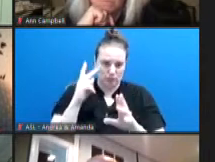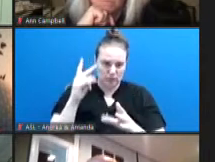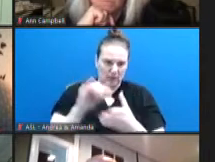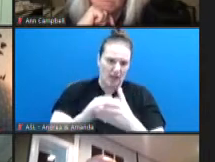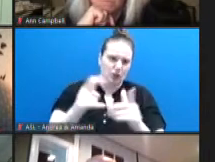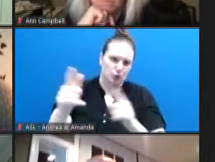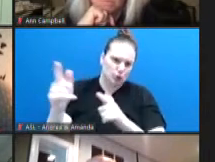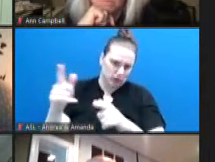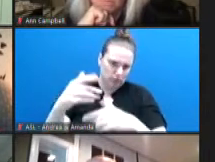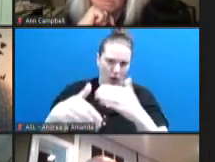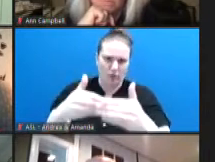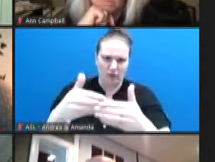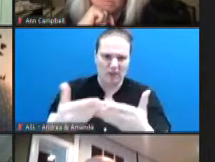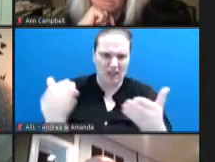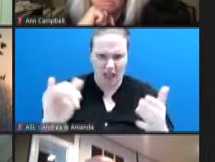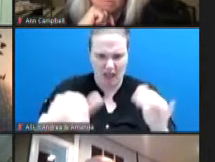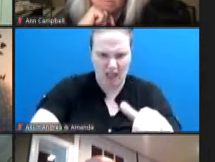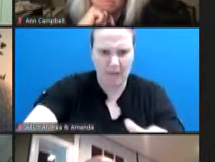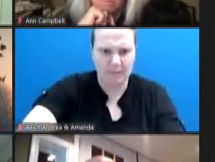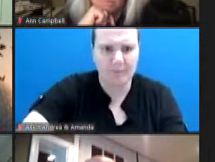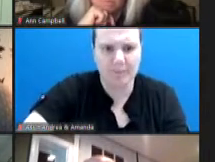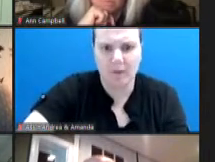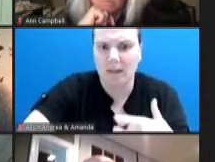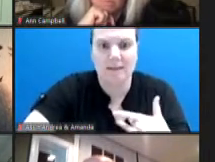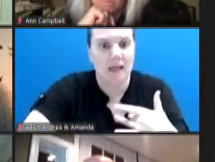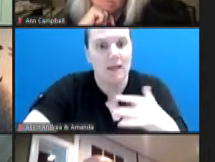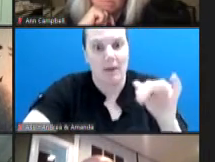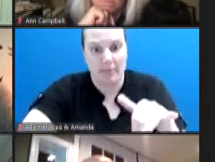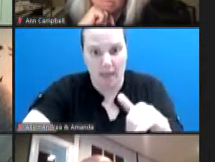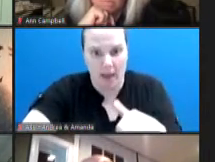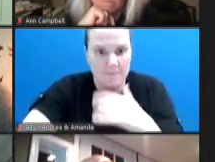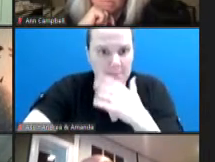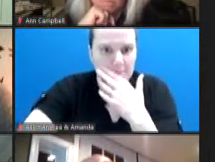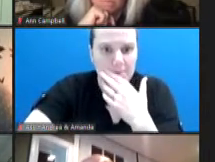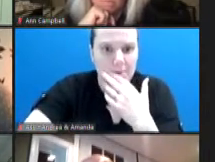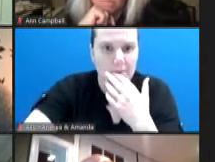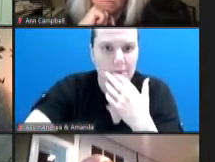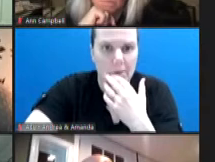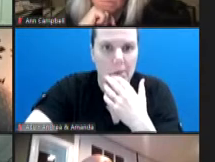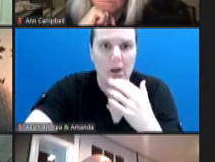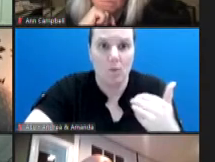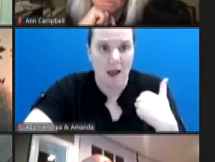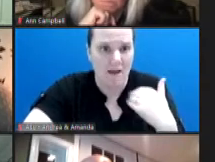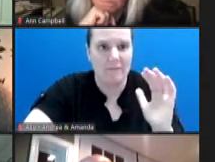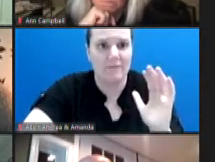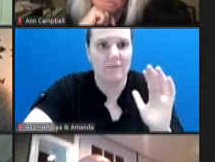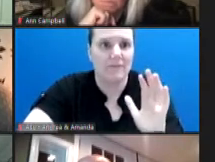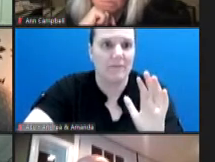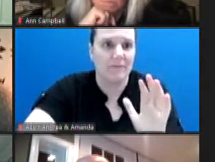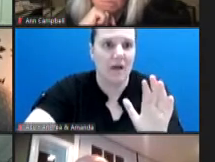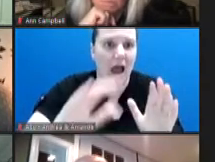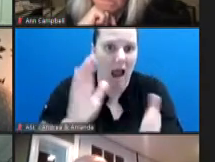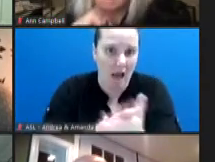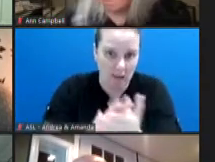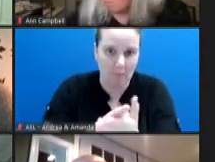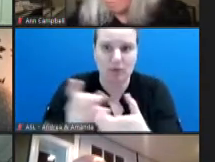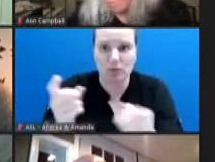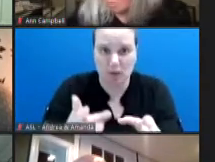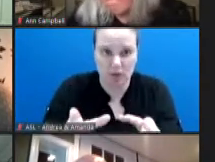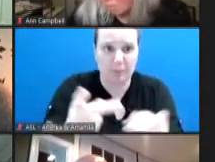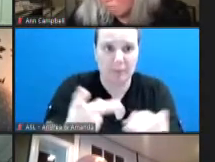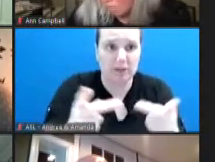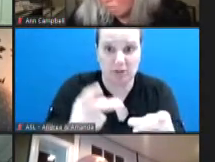and progress and things of that nature. So we're excited about that. We have our academic director position